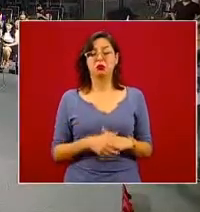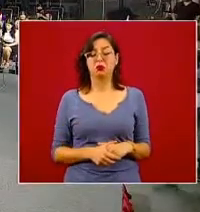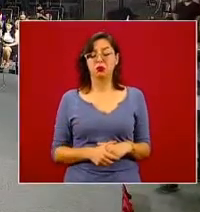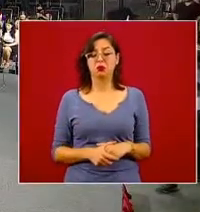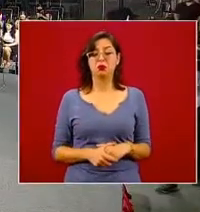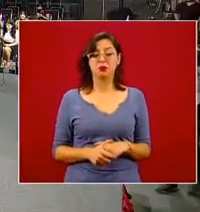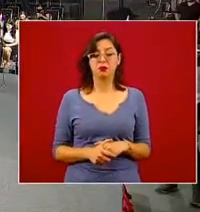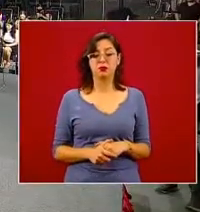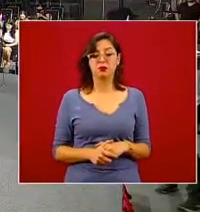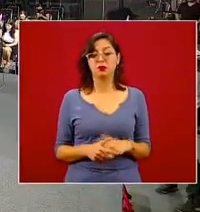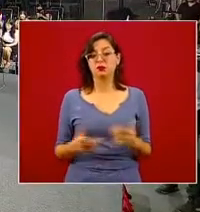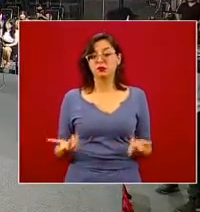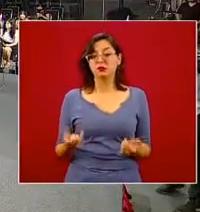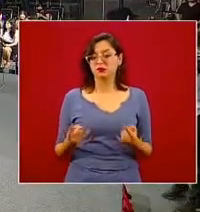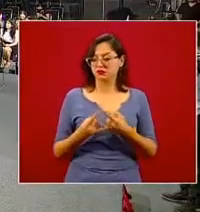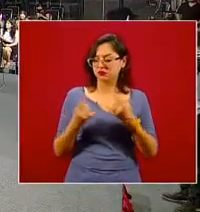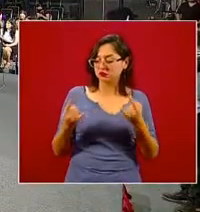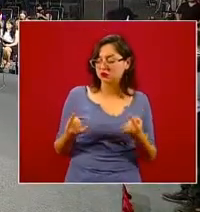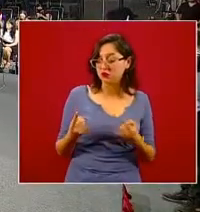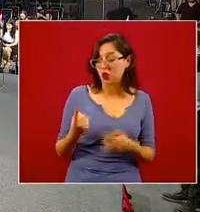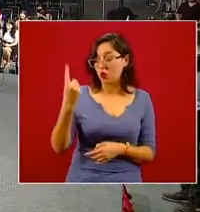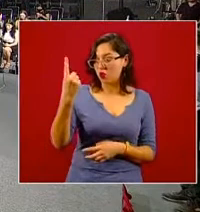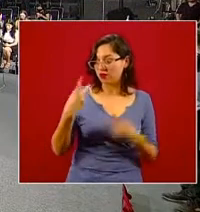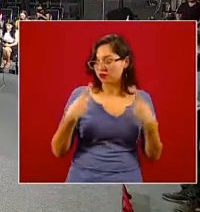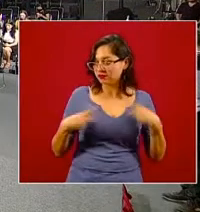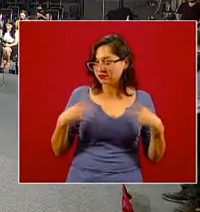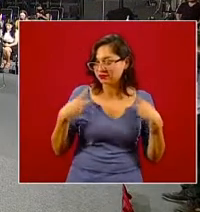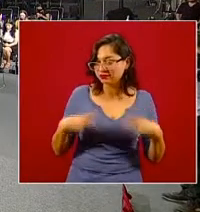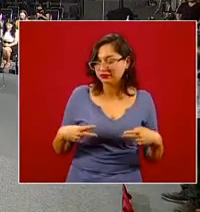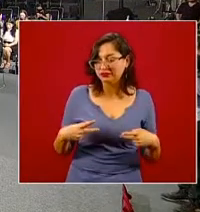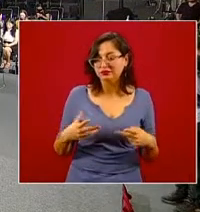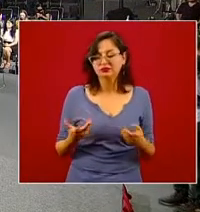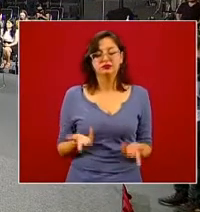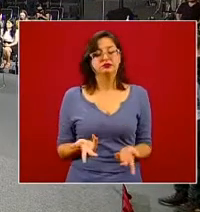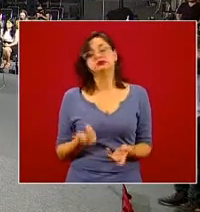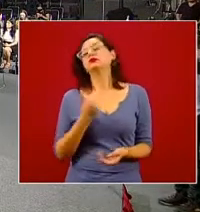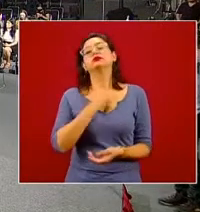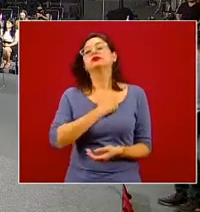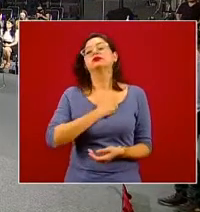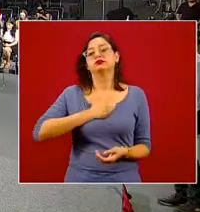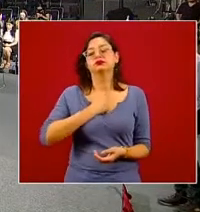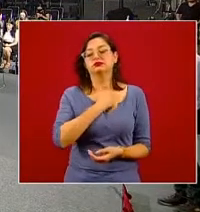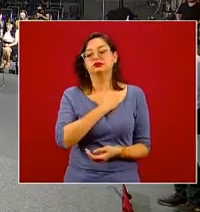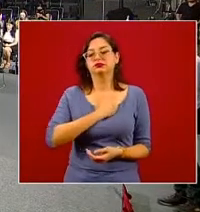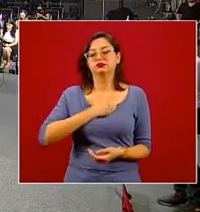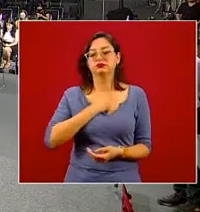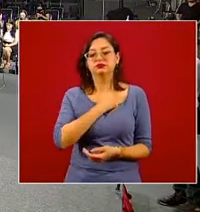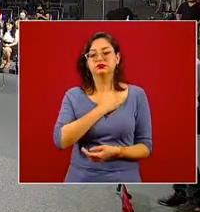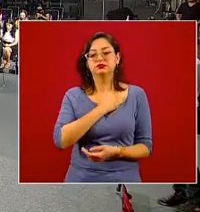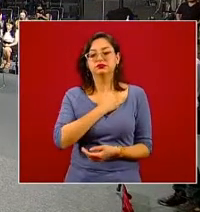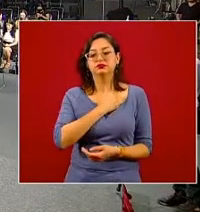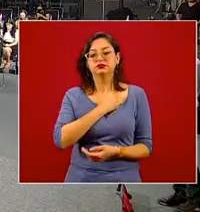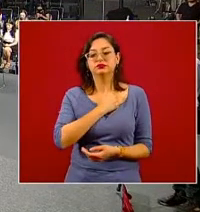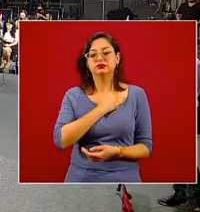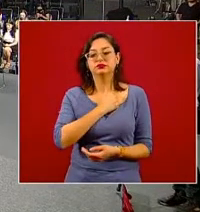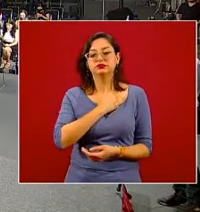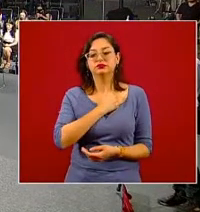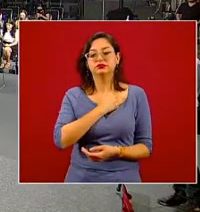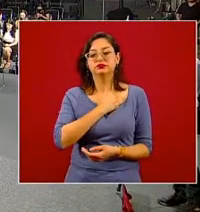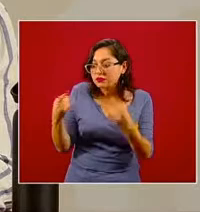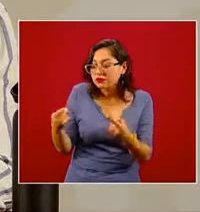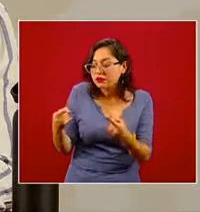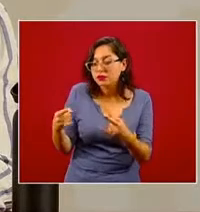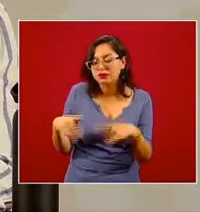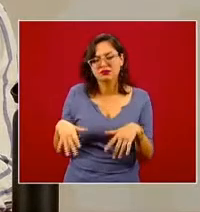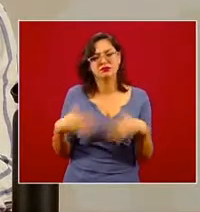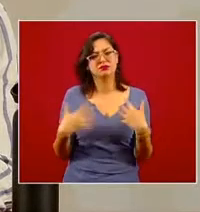this al final es case, un caso muy but what could we particular do to recover y these desde luego remains? lamentable si los hechos Yes, son como los as the relata. case before, this is a